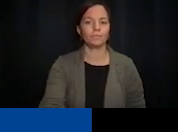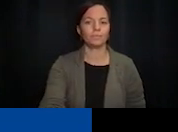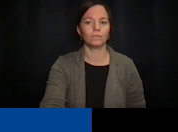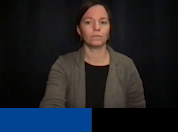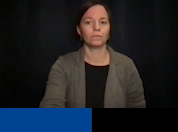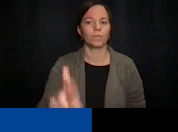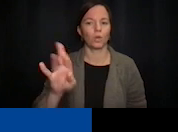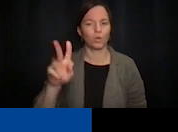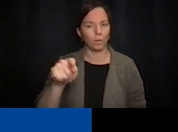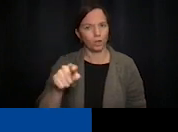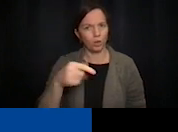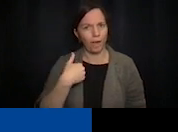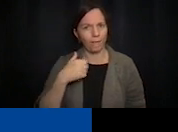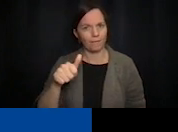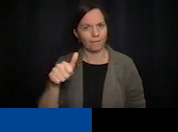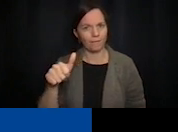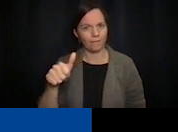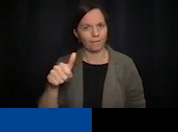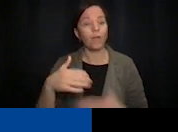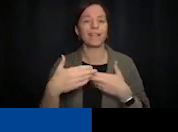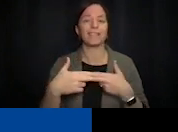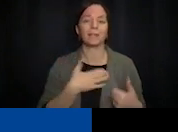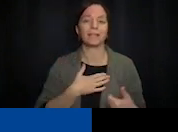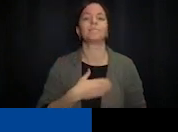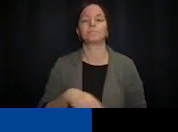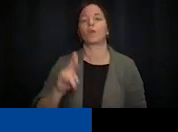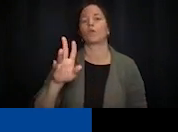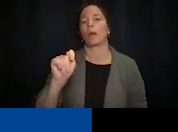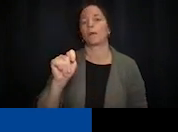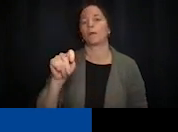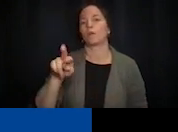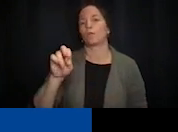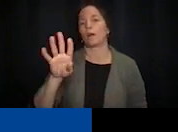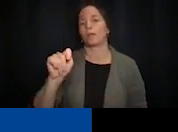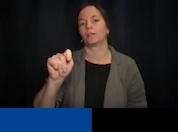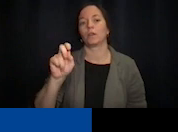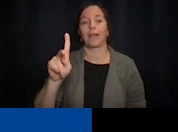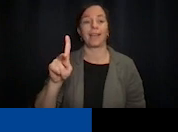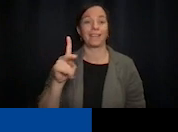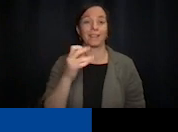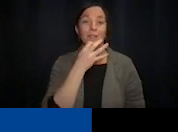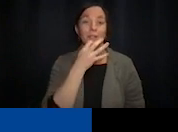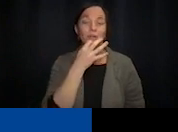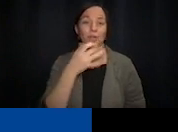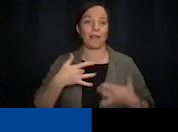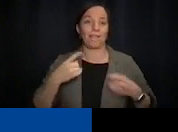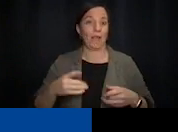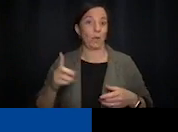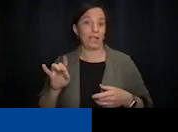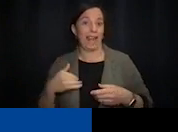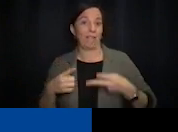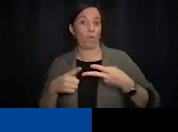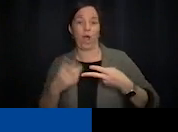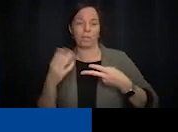Robert, I think you're the next one. Next slide, please. All right, this is just an upcoming event. We had two events here, but one has